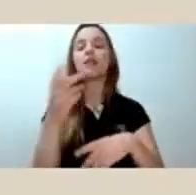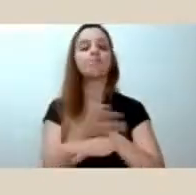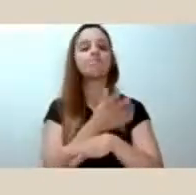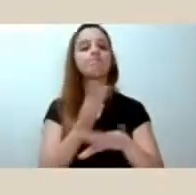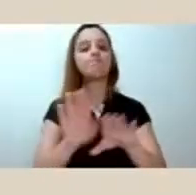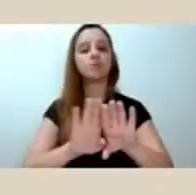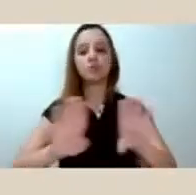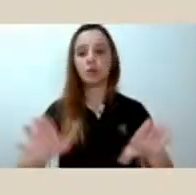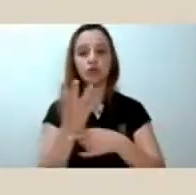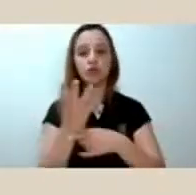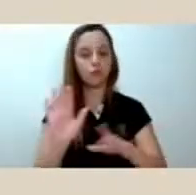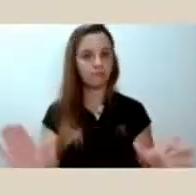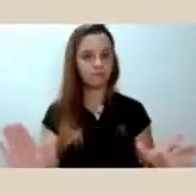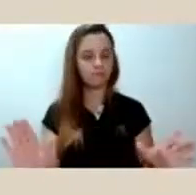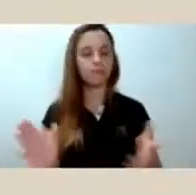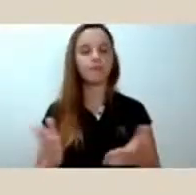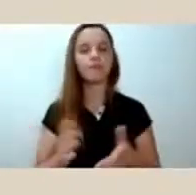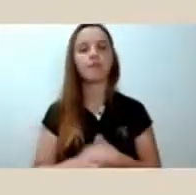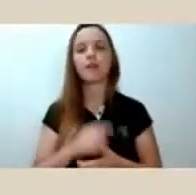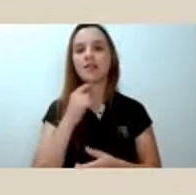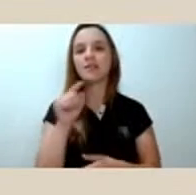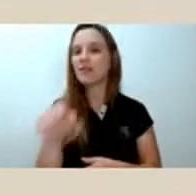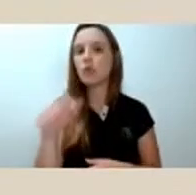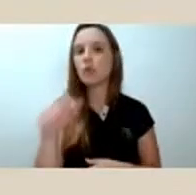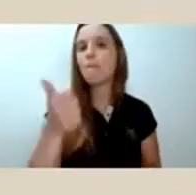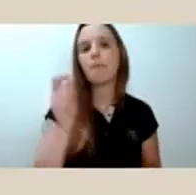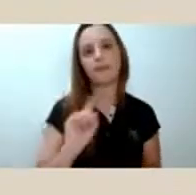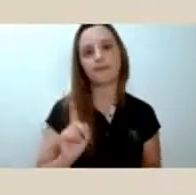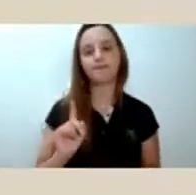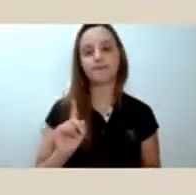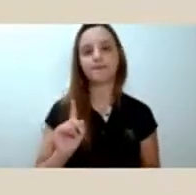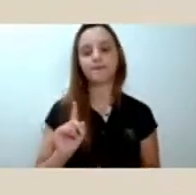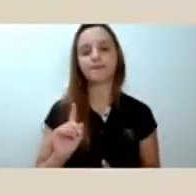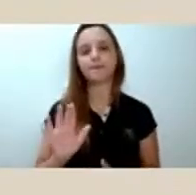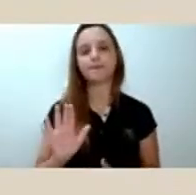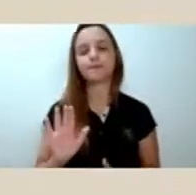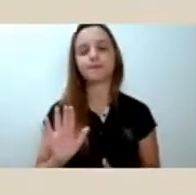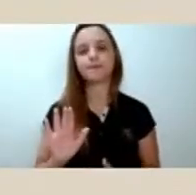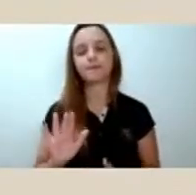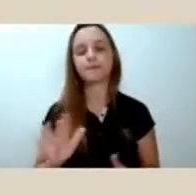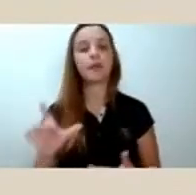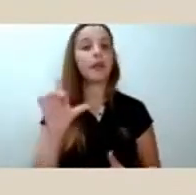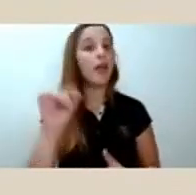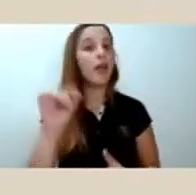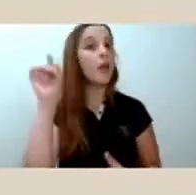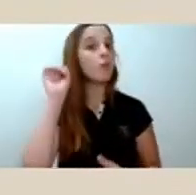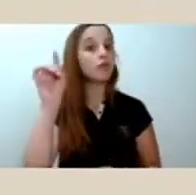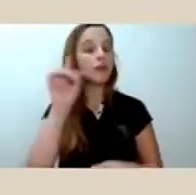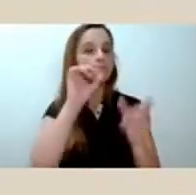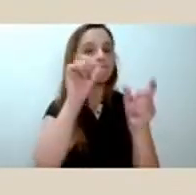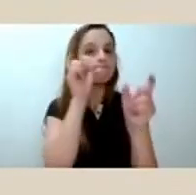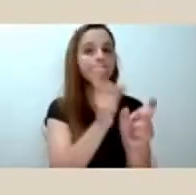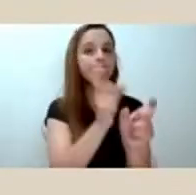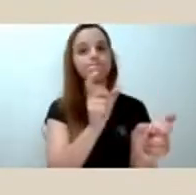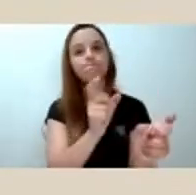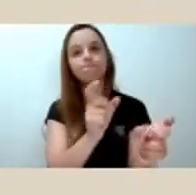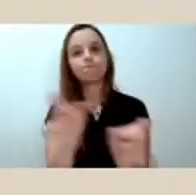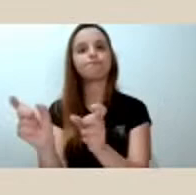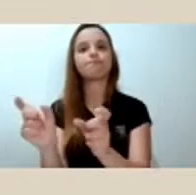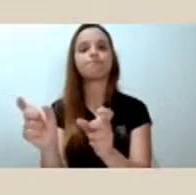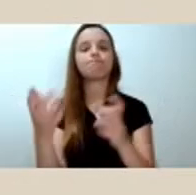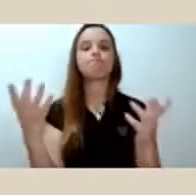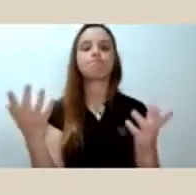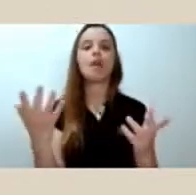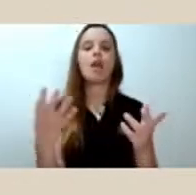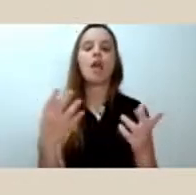So they signal that that is not okay. And so it's important to monitor, something that we've been quite